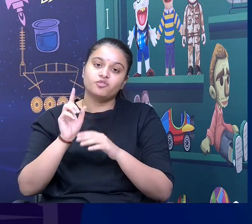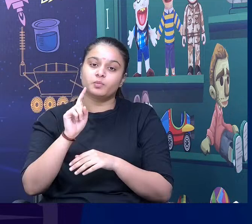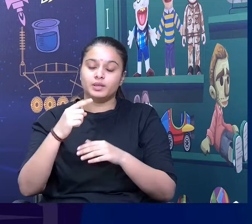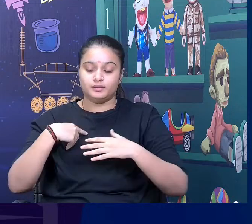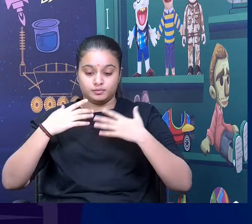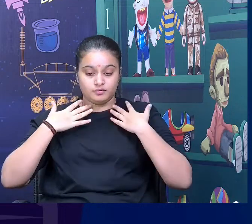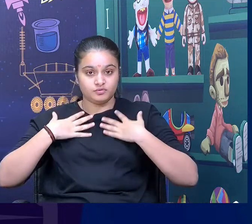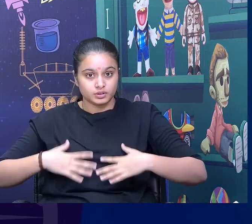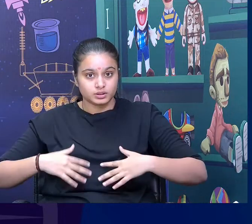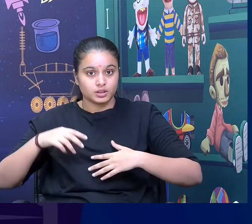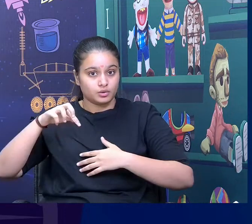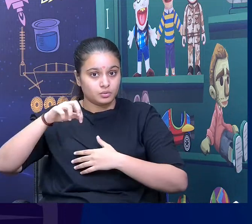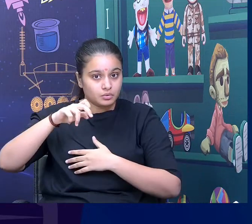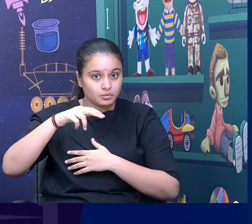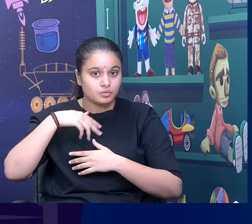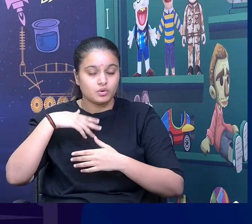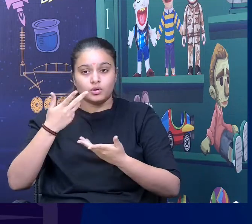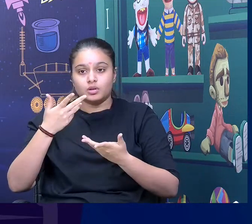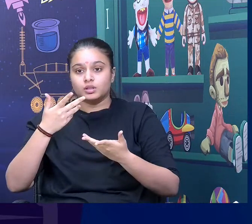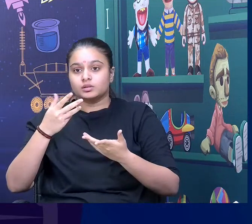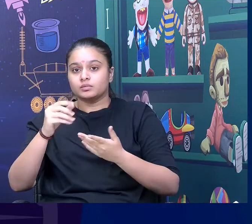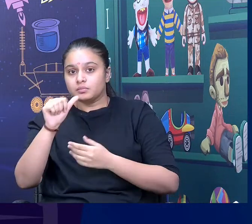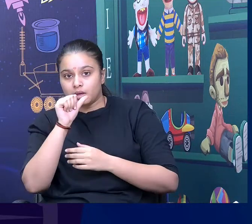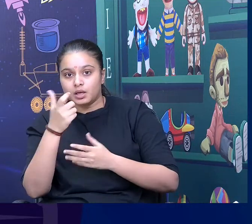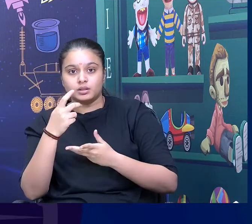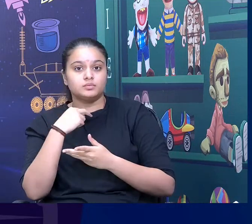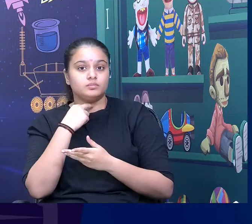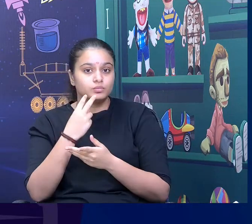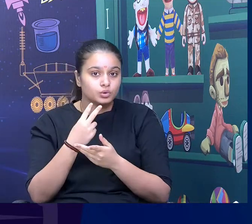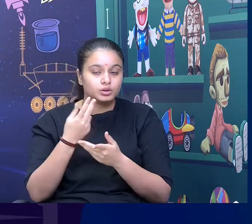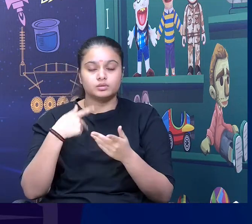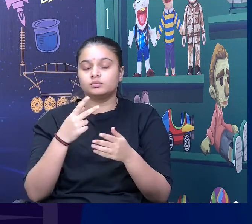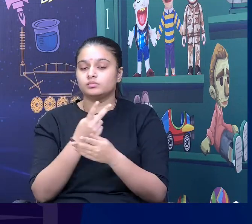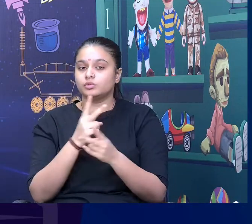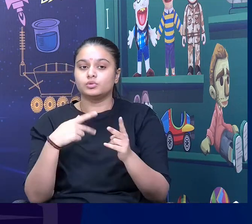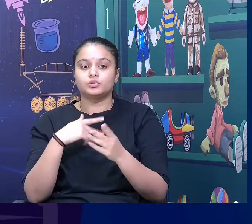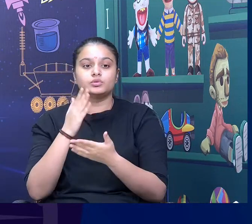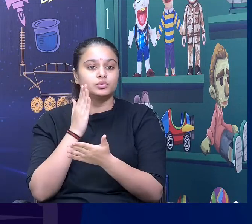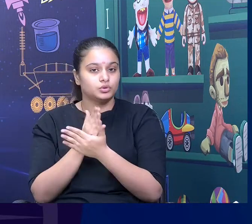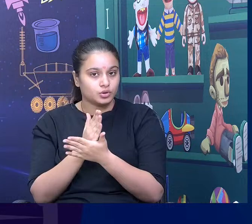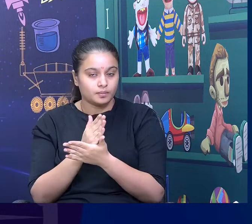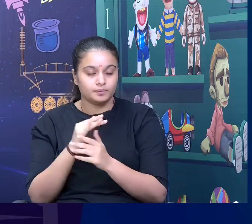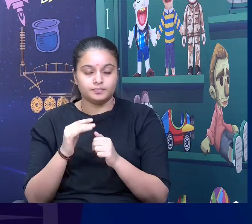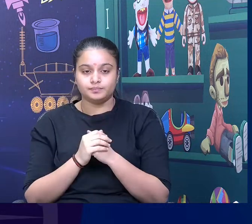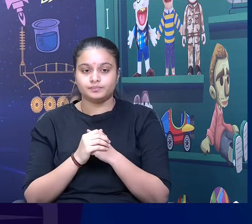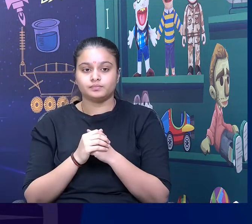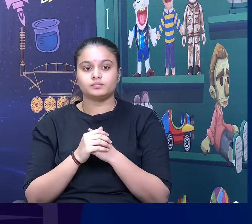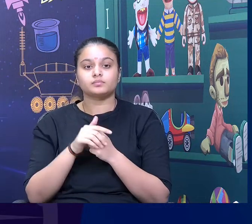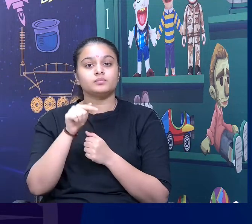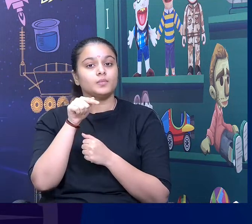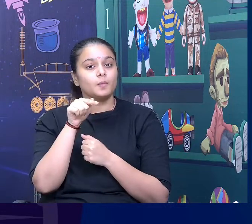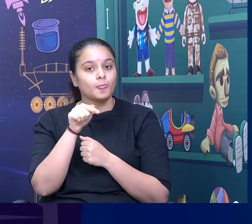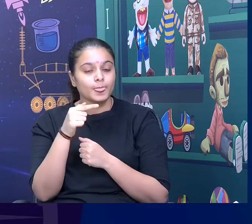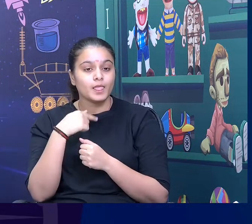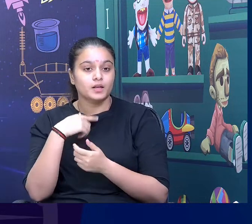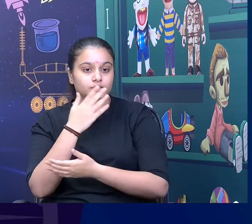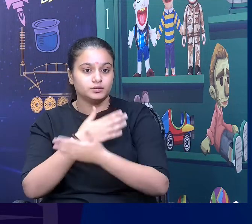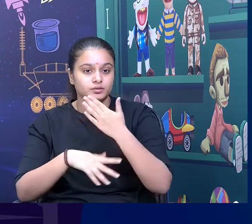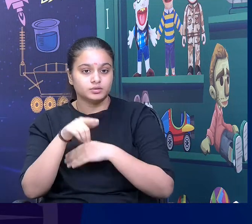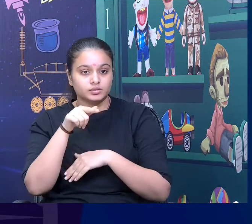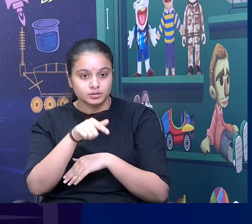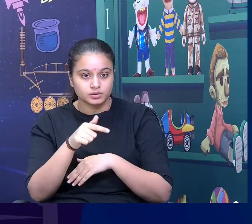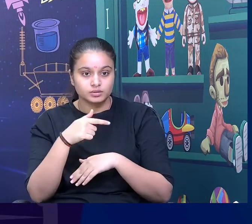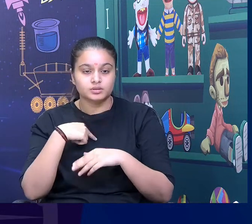physical mobility to a very, very severe extent. However, despite his physical limitations, he is one of the